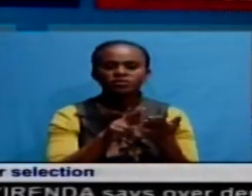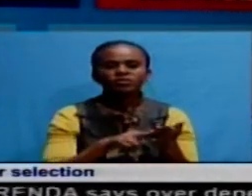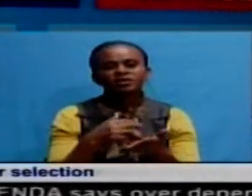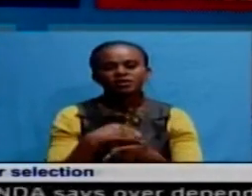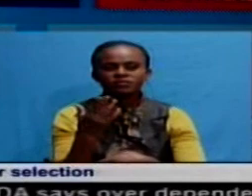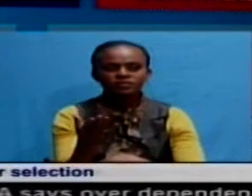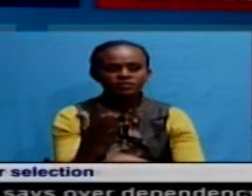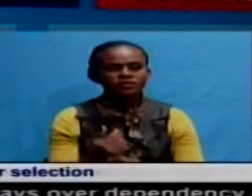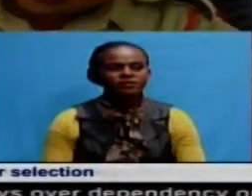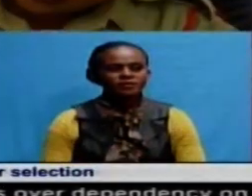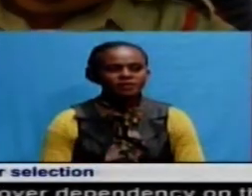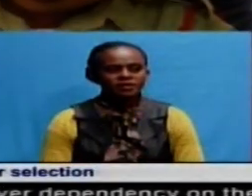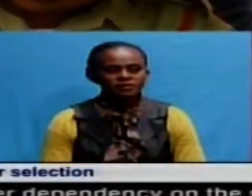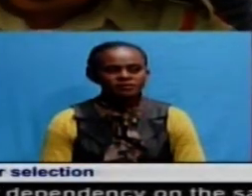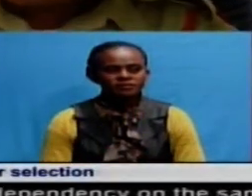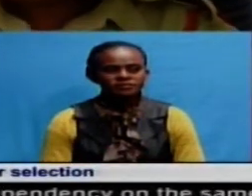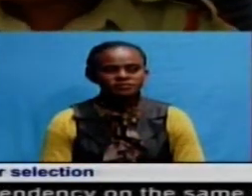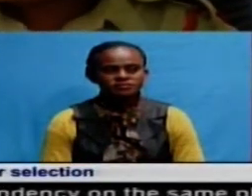story.